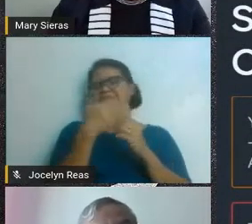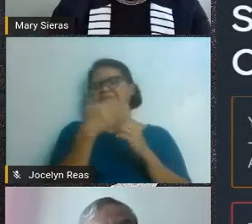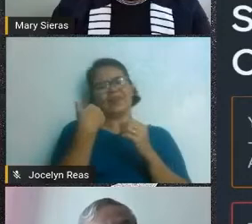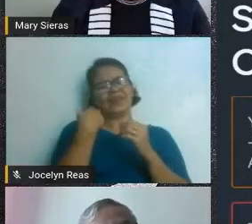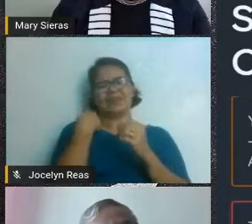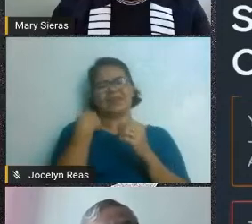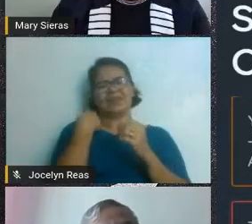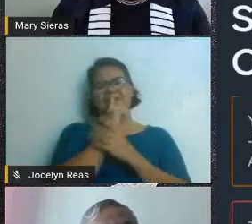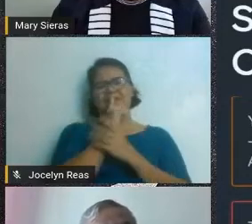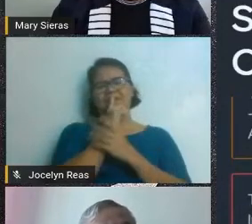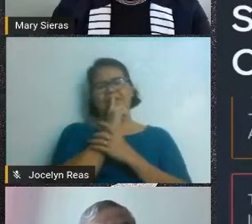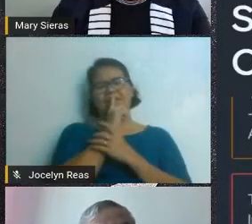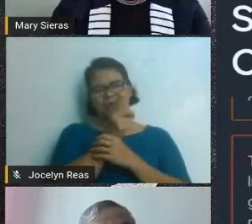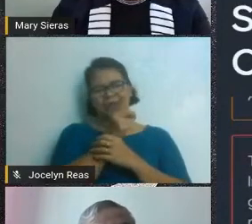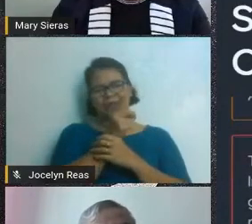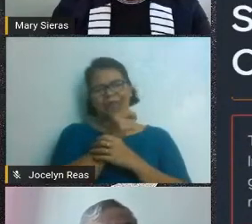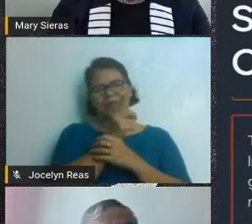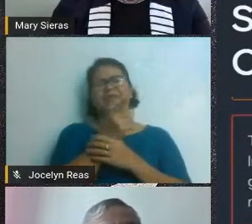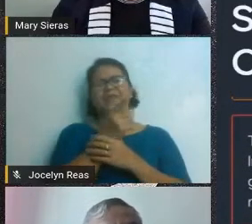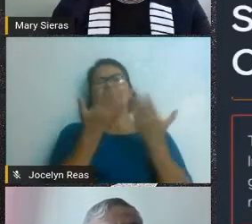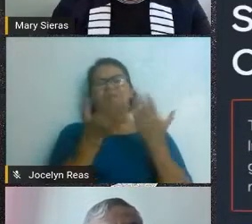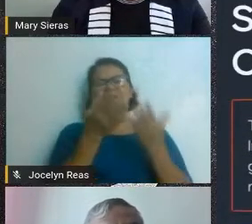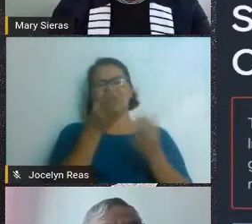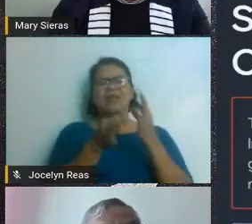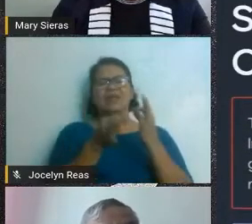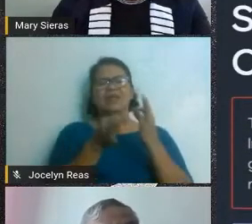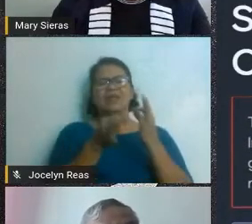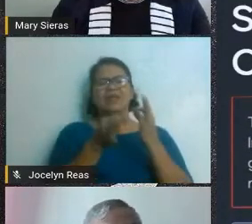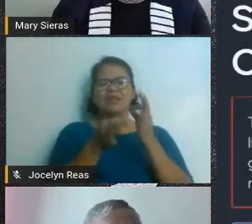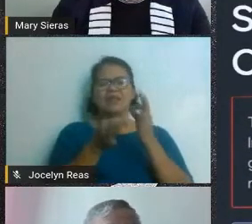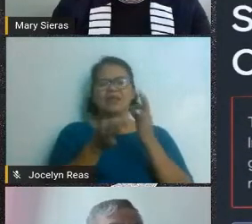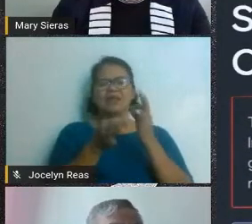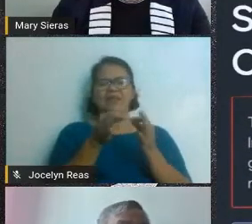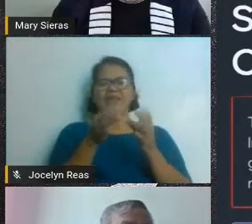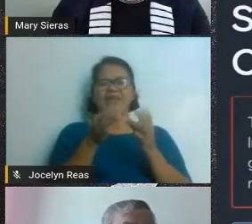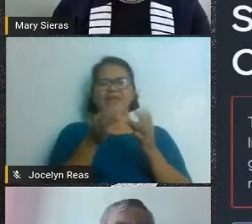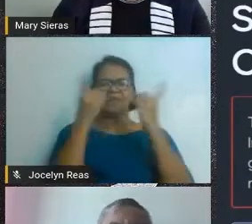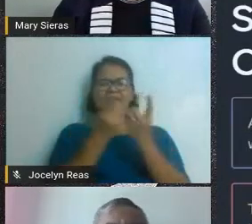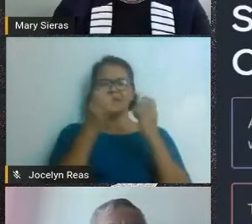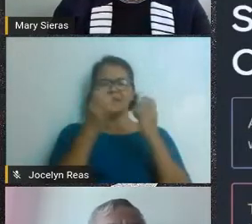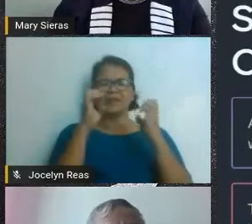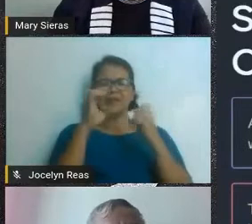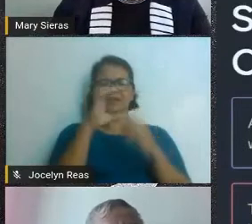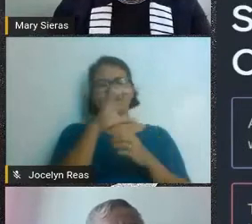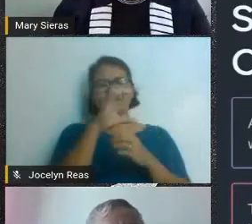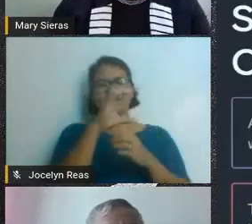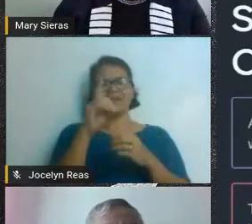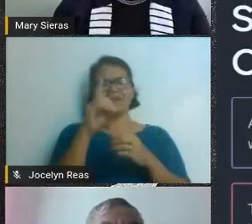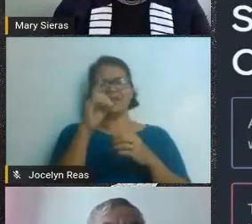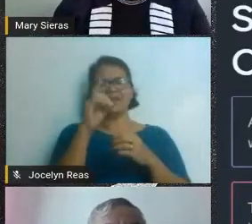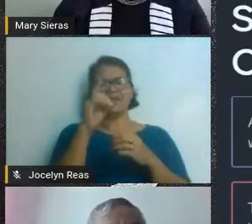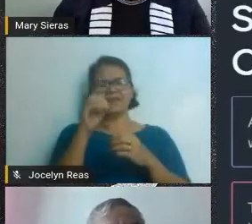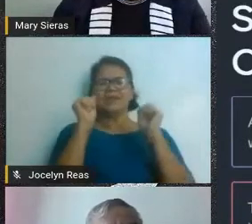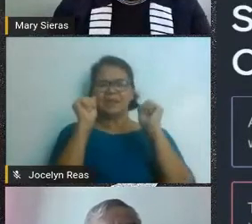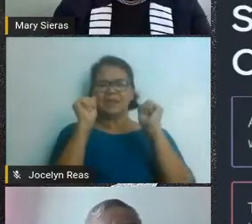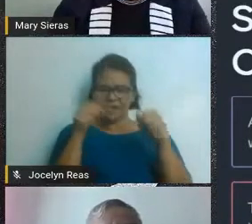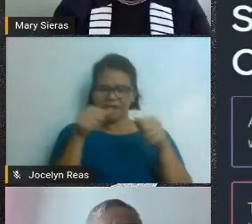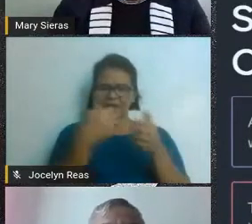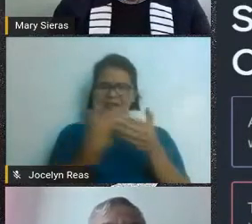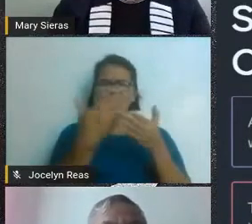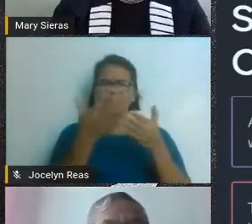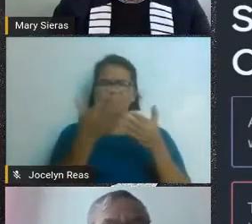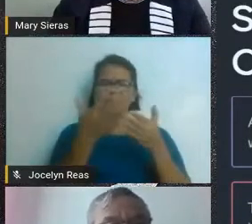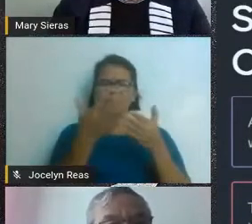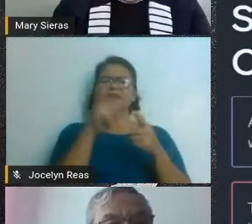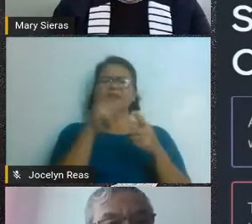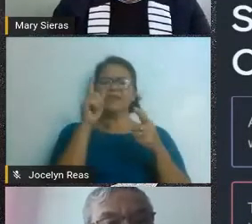tablets for teachers or ano, mga smart TVs sa mga silid-aralan, mga things like this na na-afford nila. But